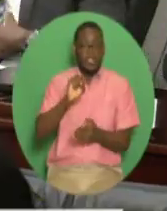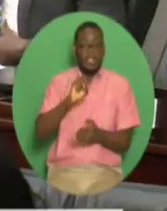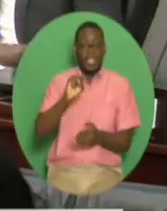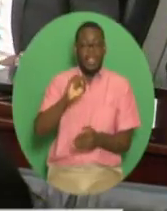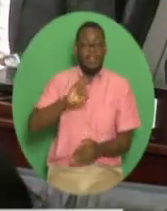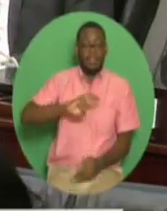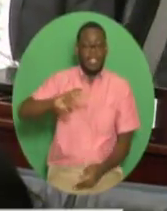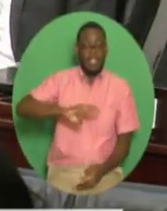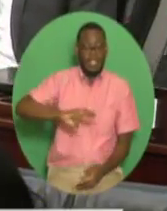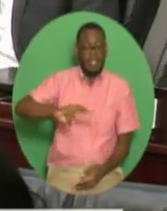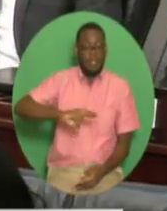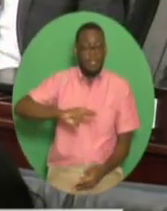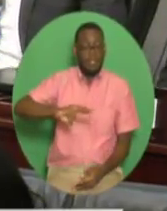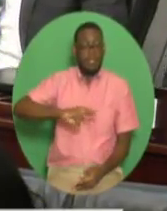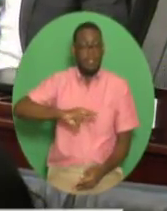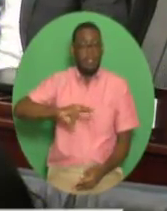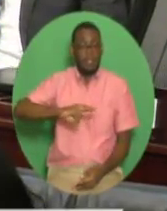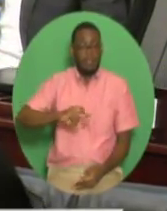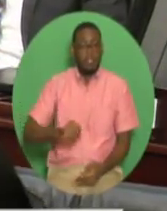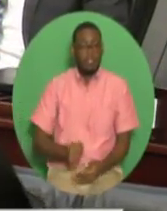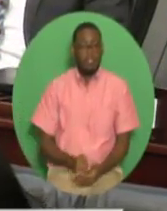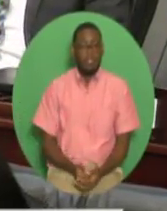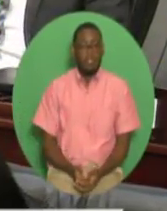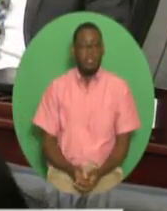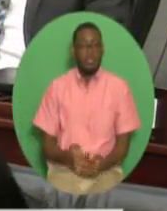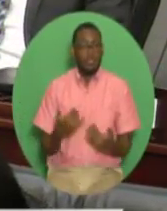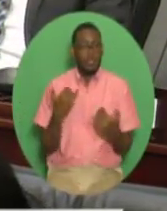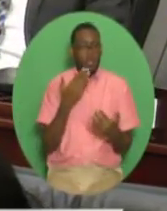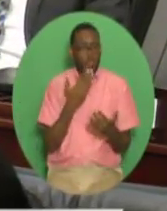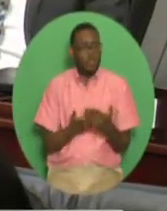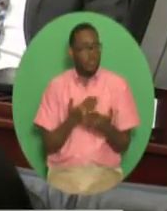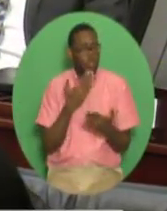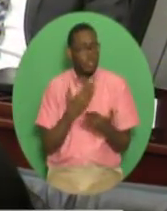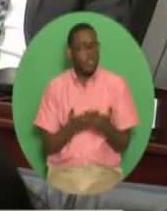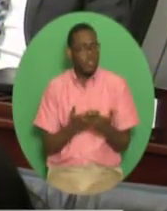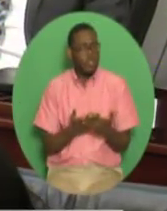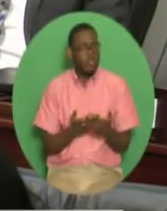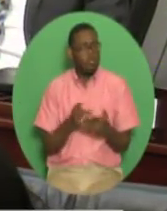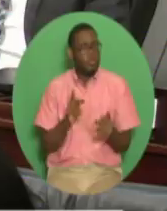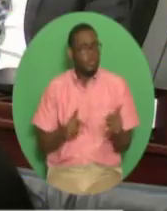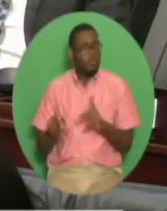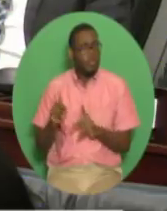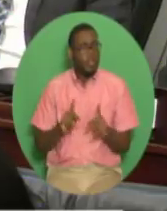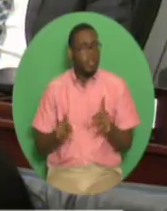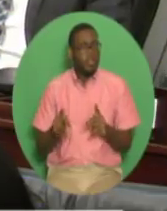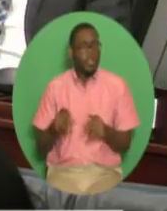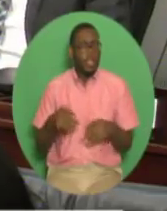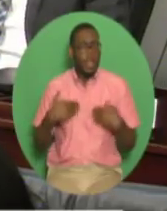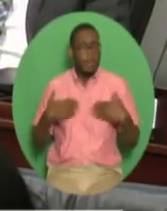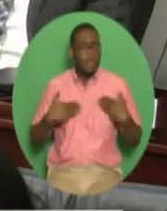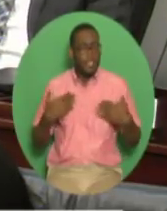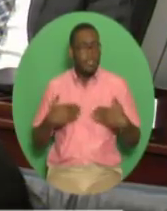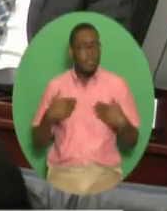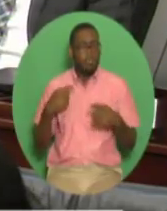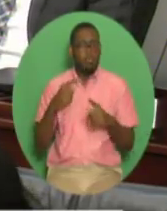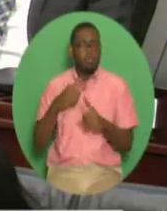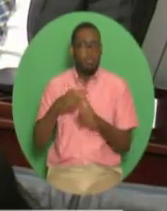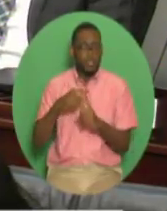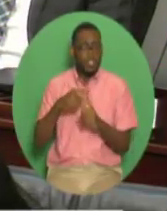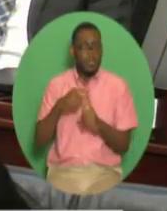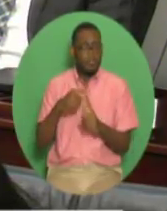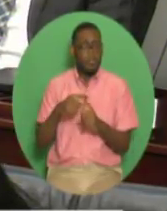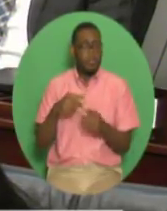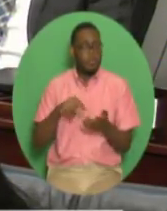This has had positive results in our efforts at delivering a quality